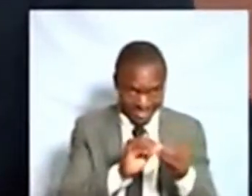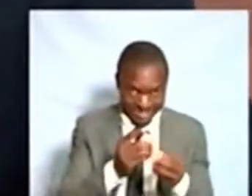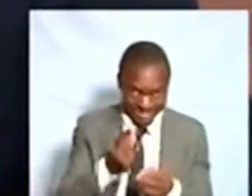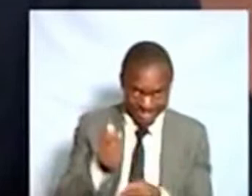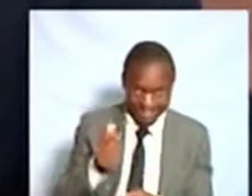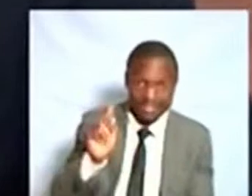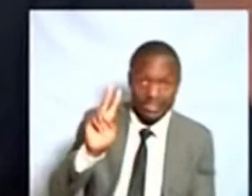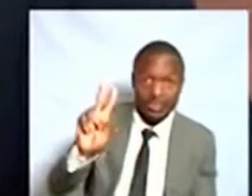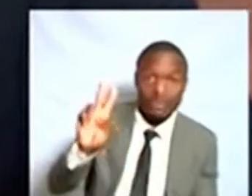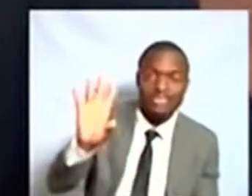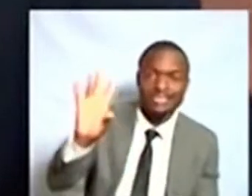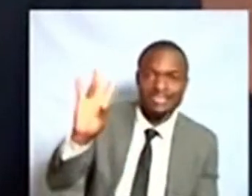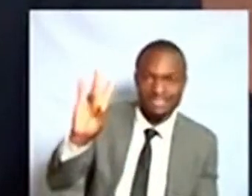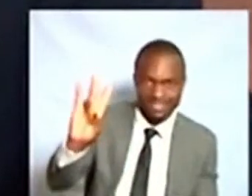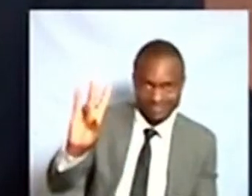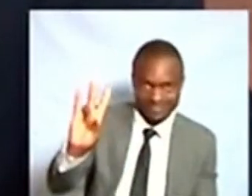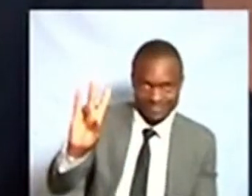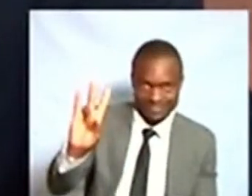was